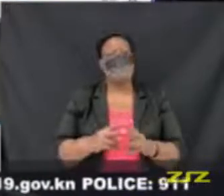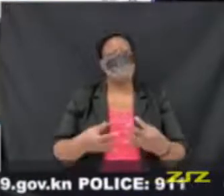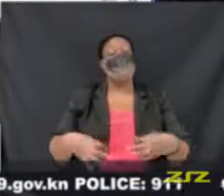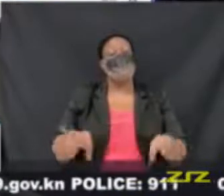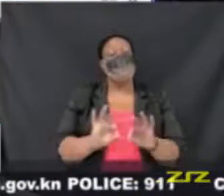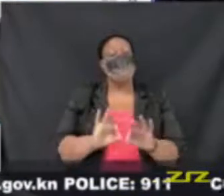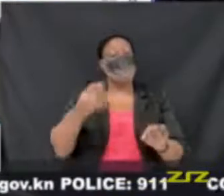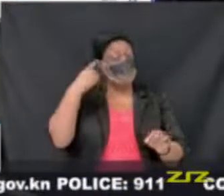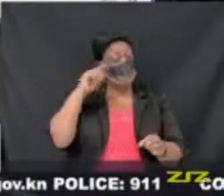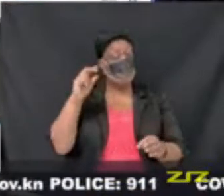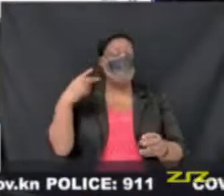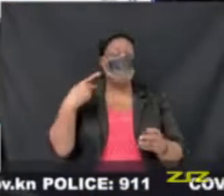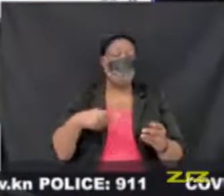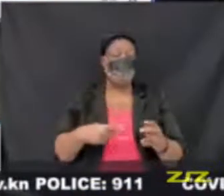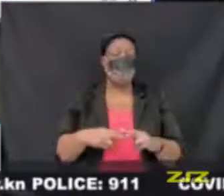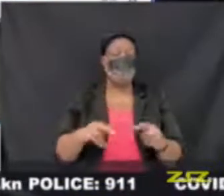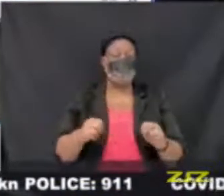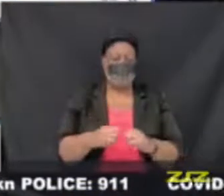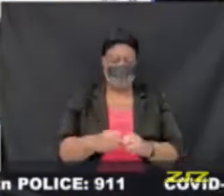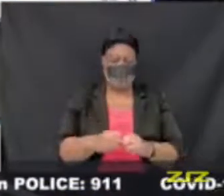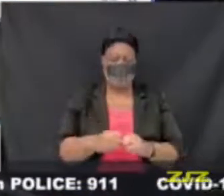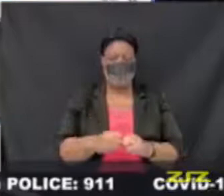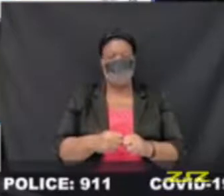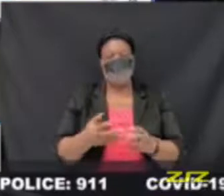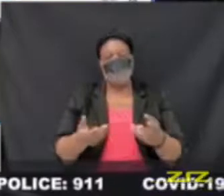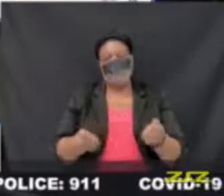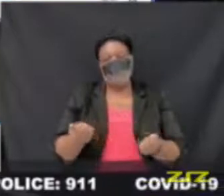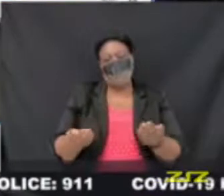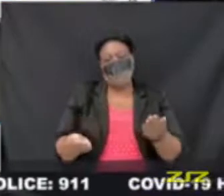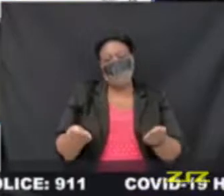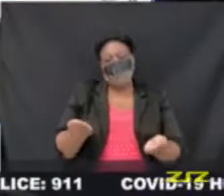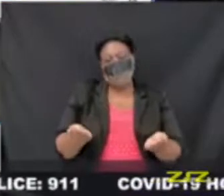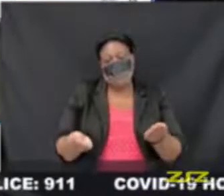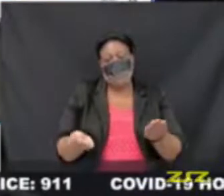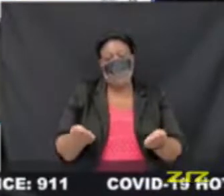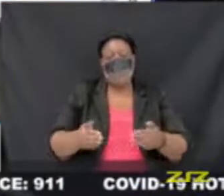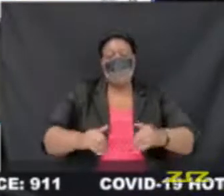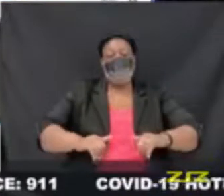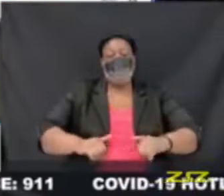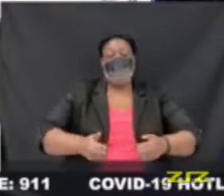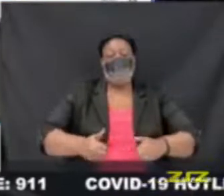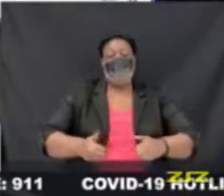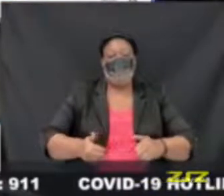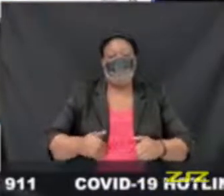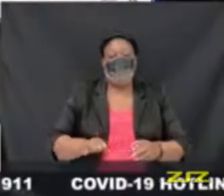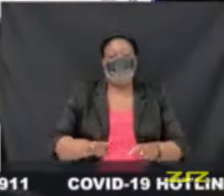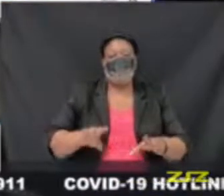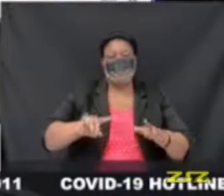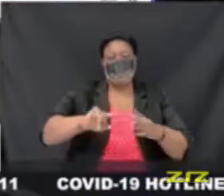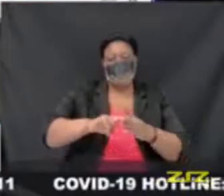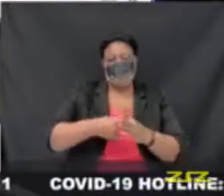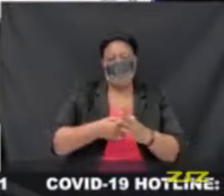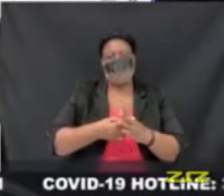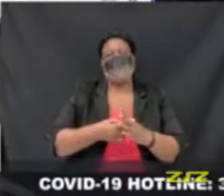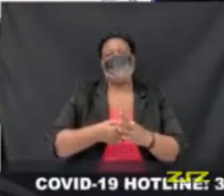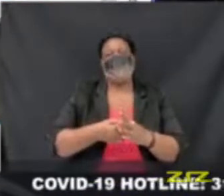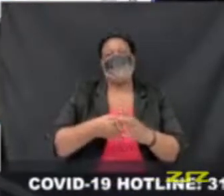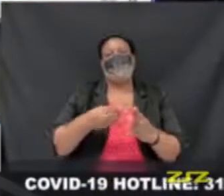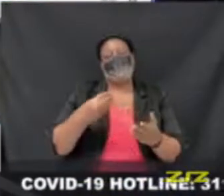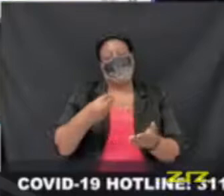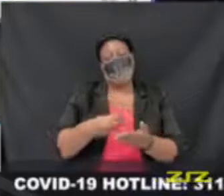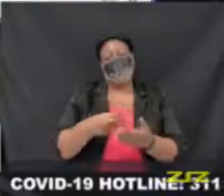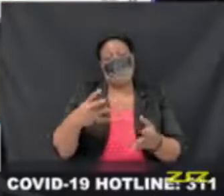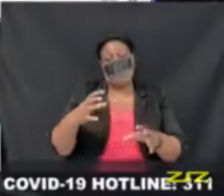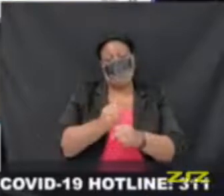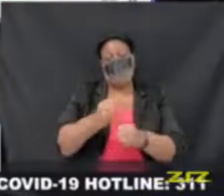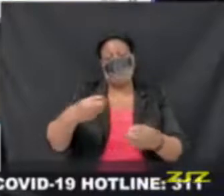we have taken a very balanced approach into reviving our economy here